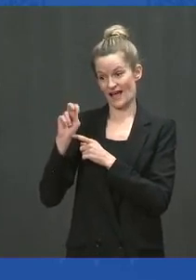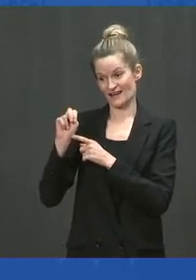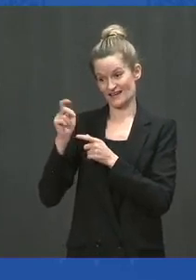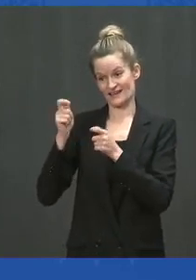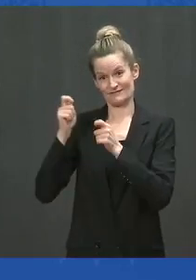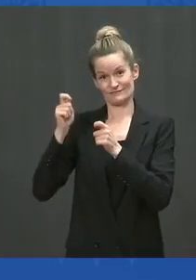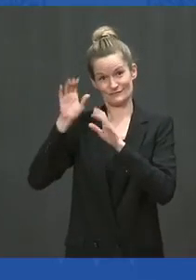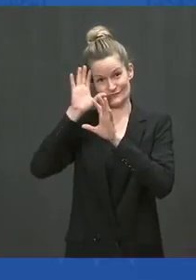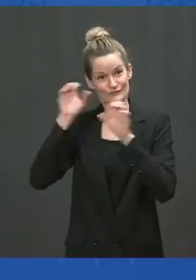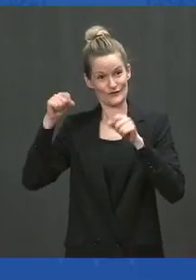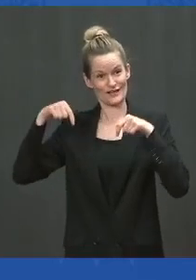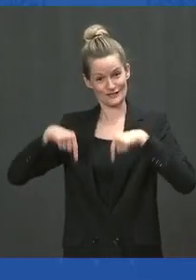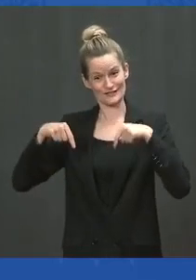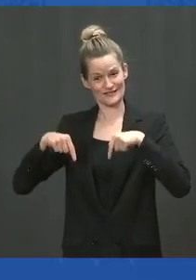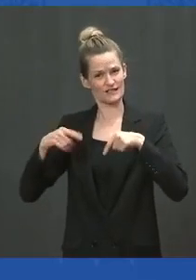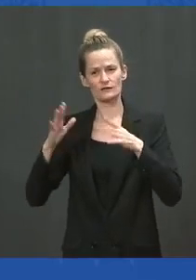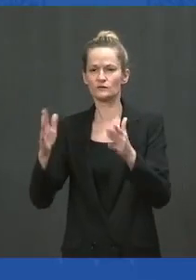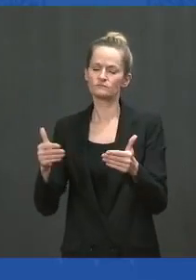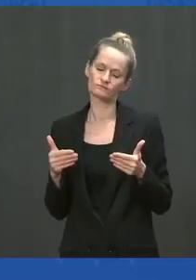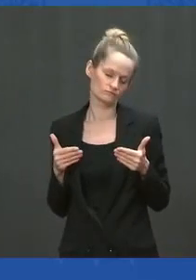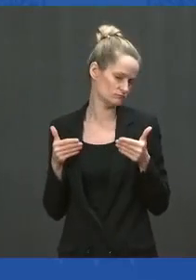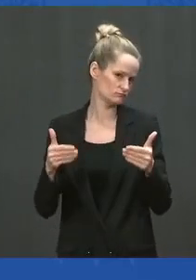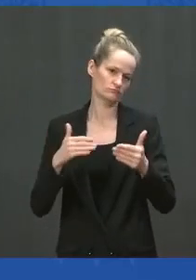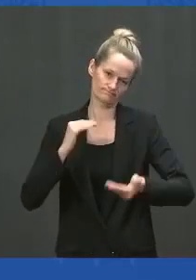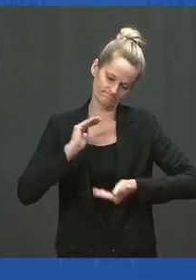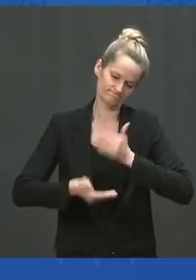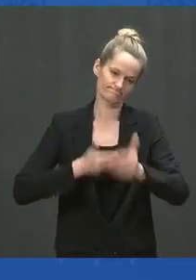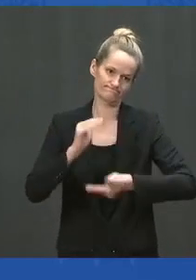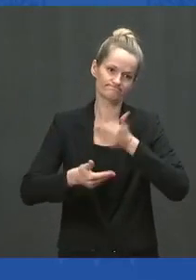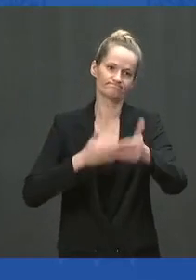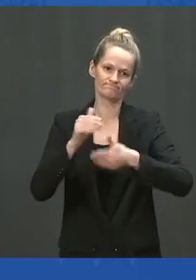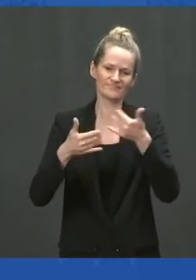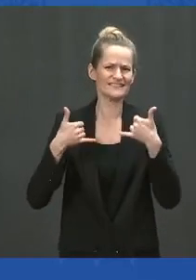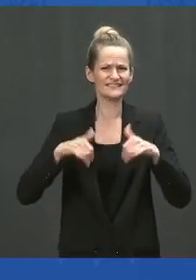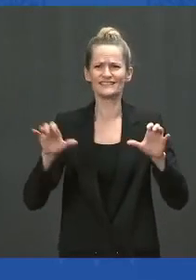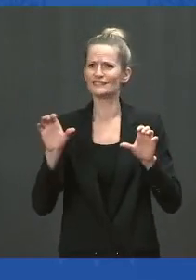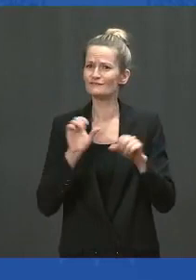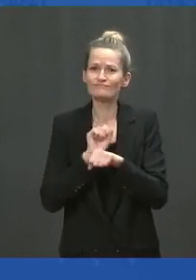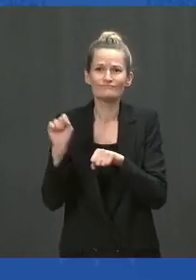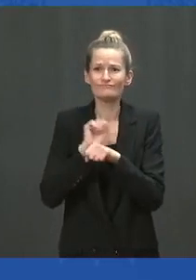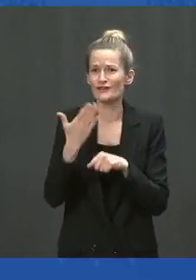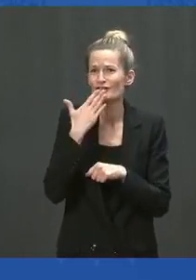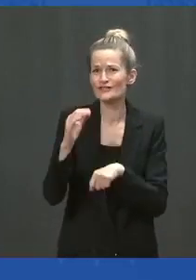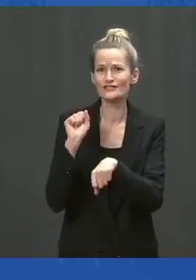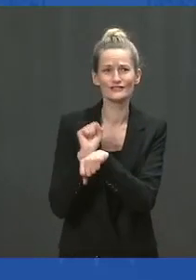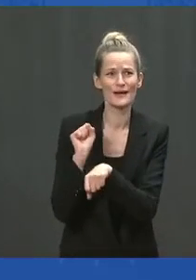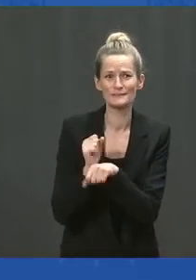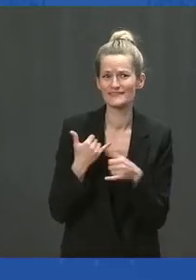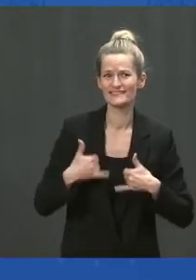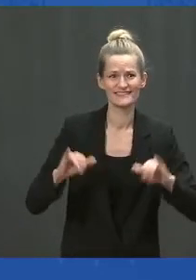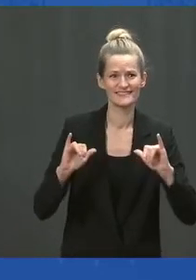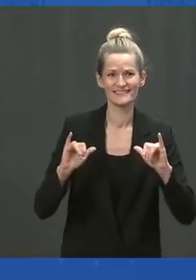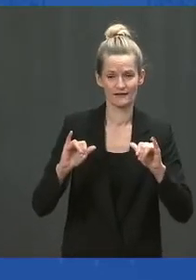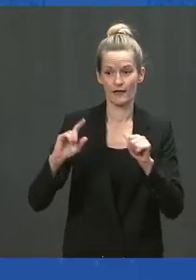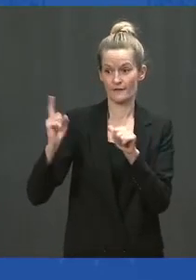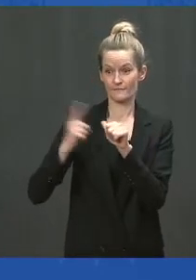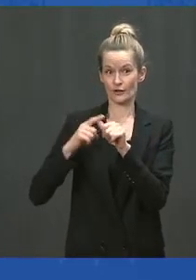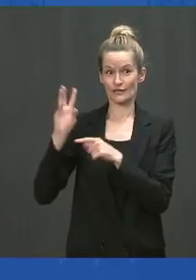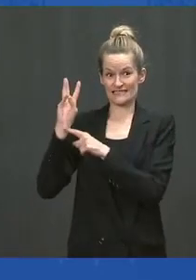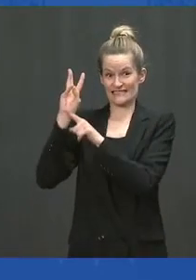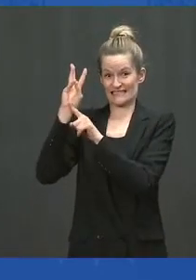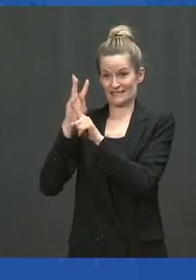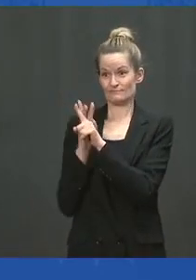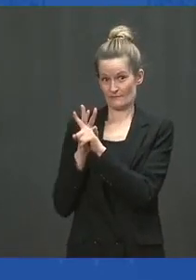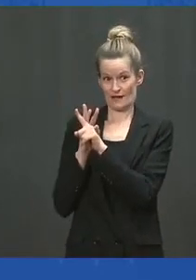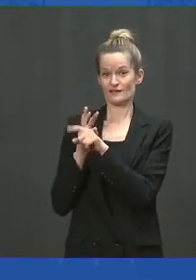single month in our first 6 months in office, and the only one in history to add more than 4 million jobs during the first